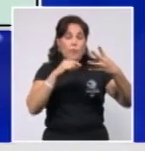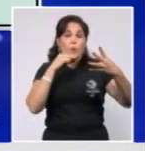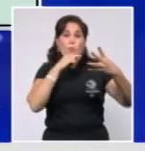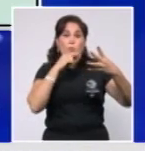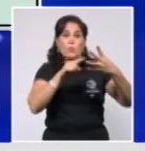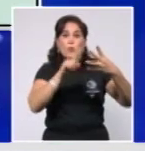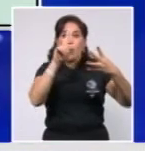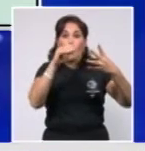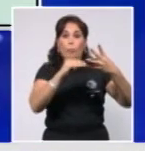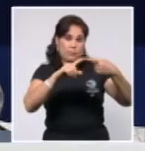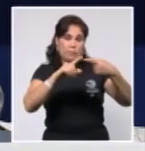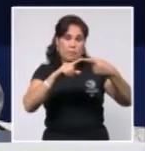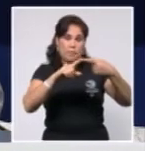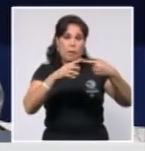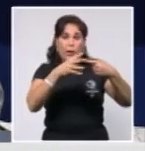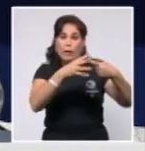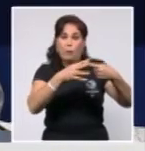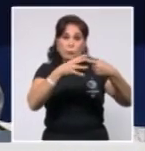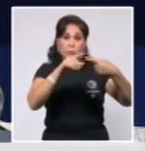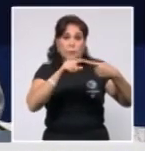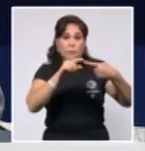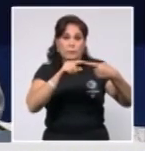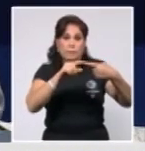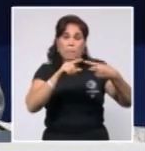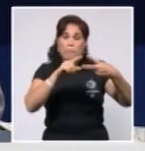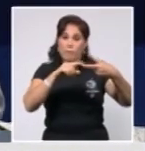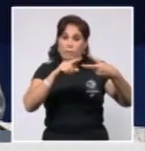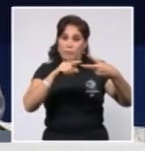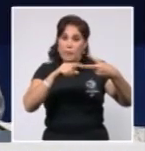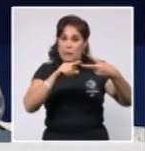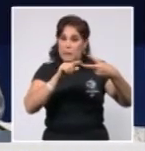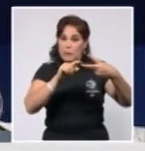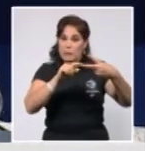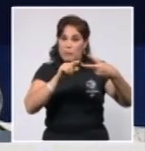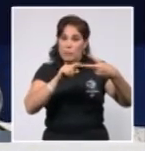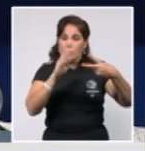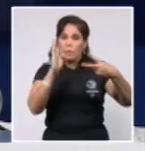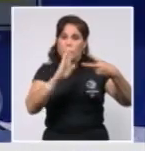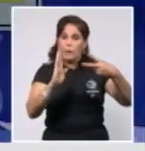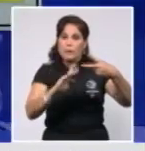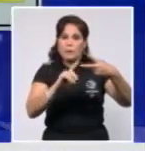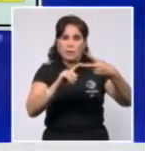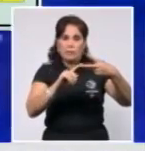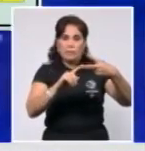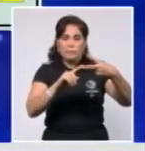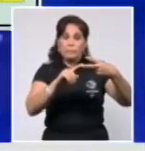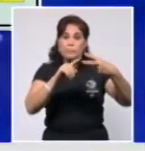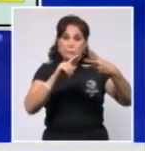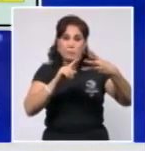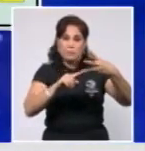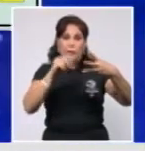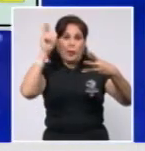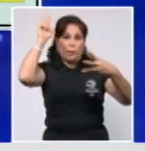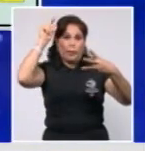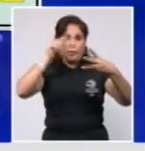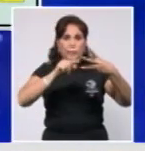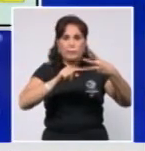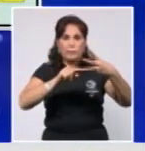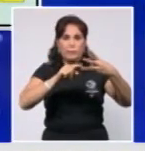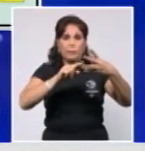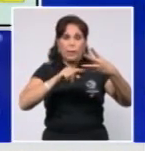1,109,595. From the Americas, after the United States and Brazil, comes